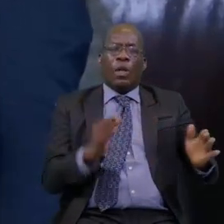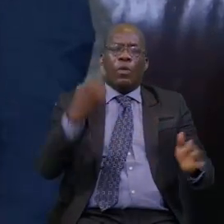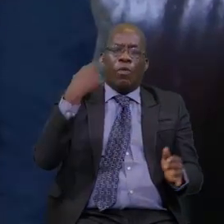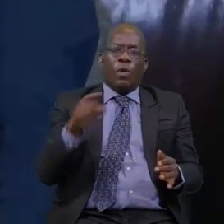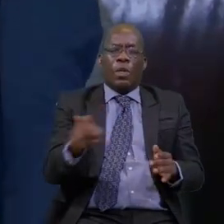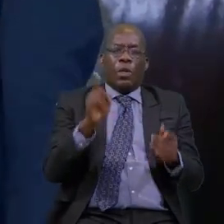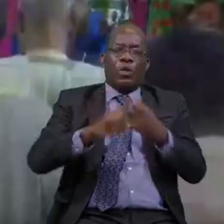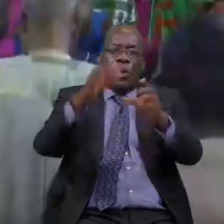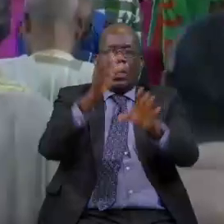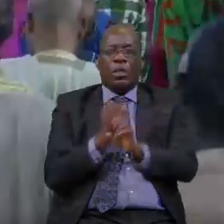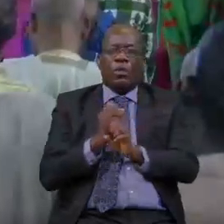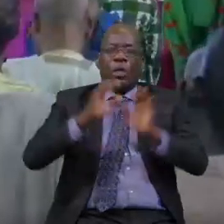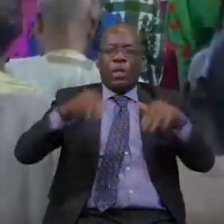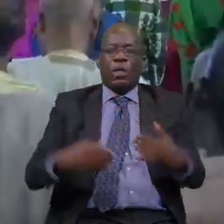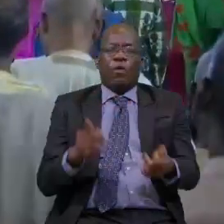to everyone.